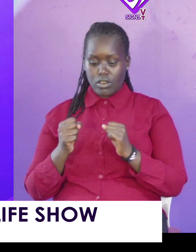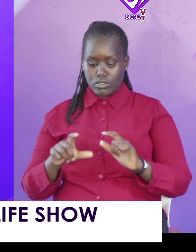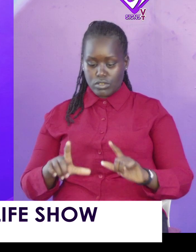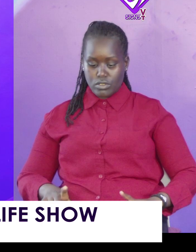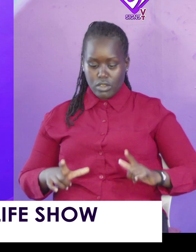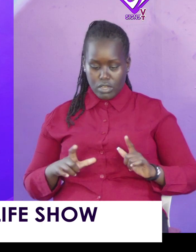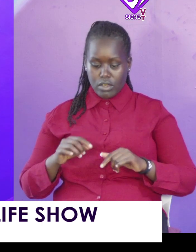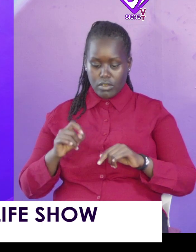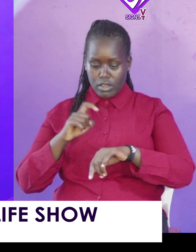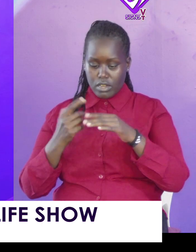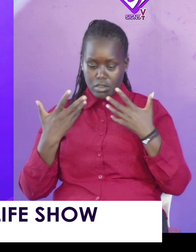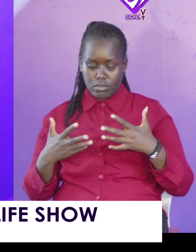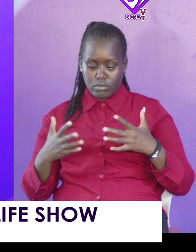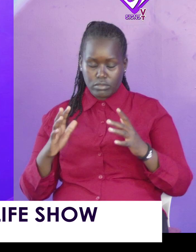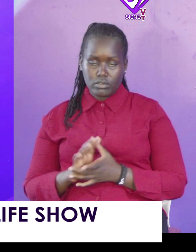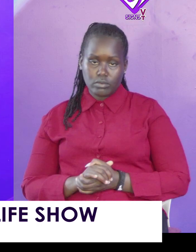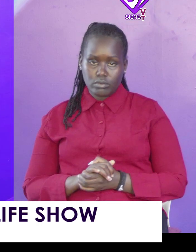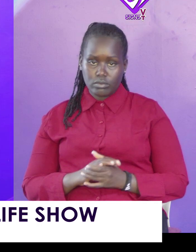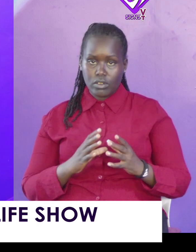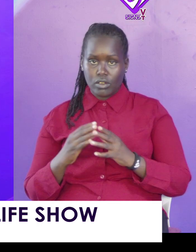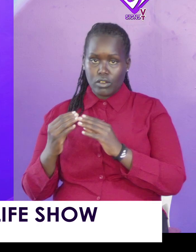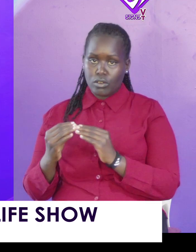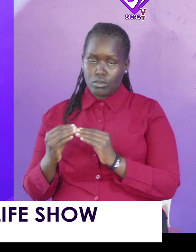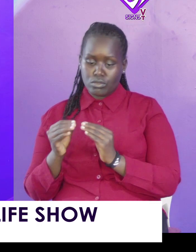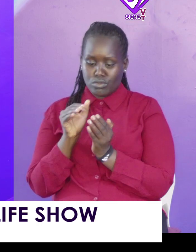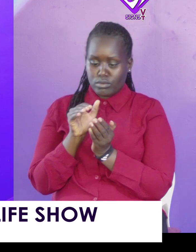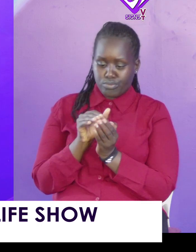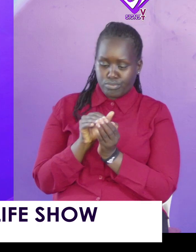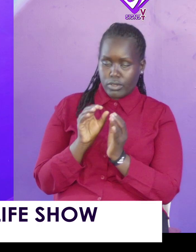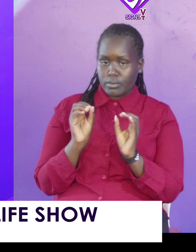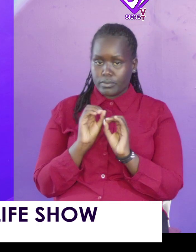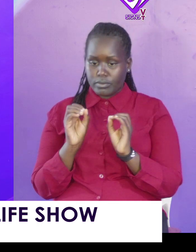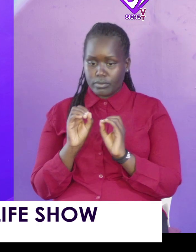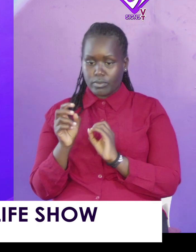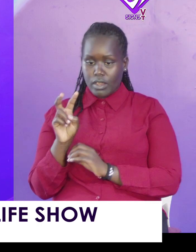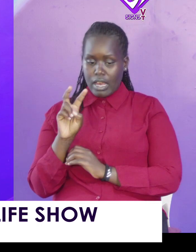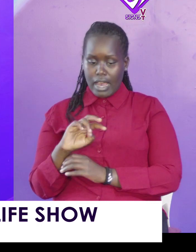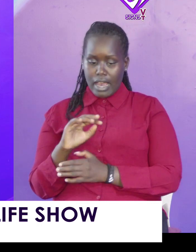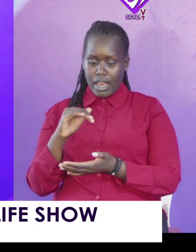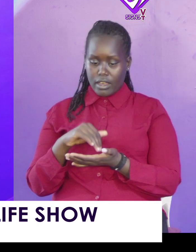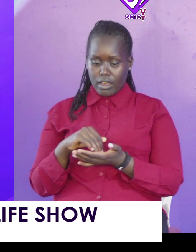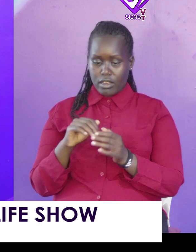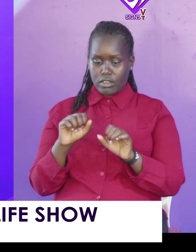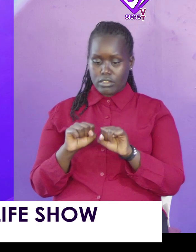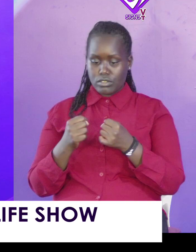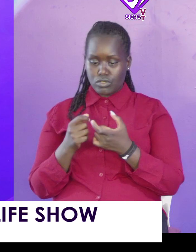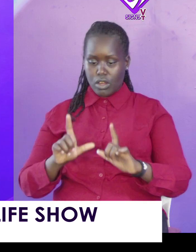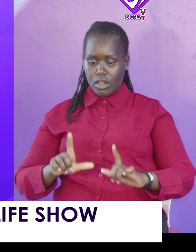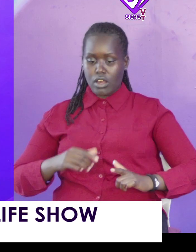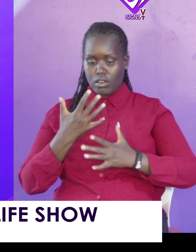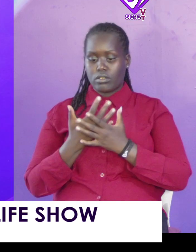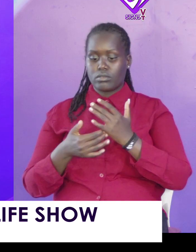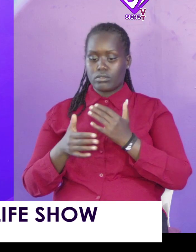you unwind. Don't go to your cocoon. Look again at your social life. Network